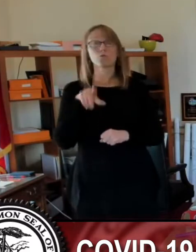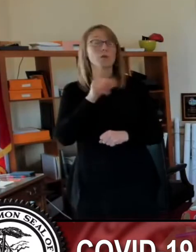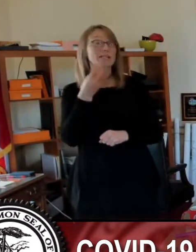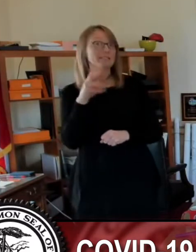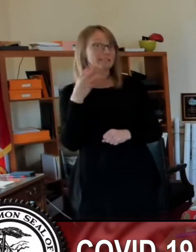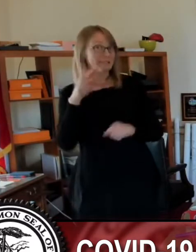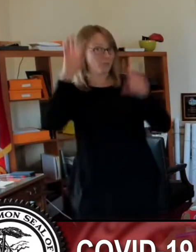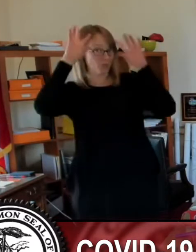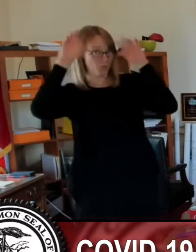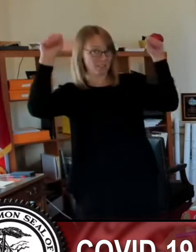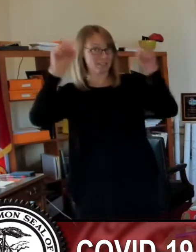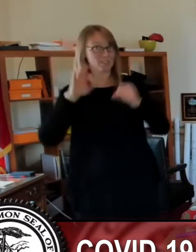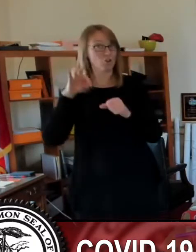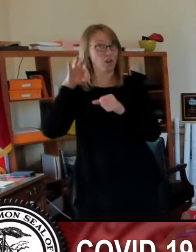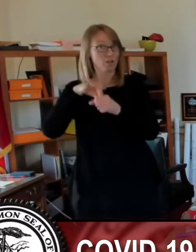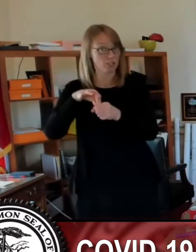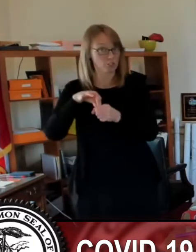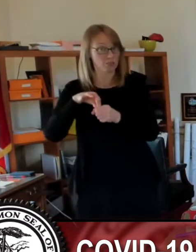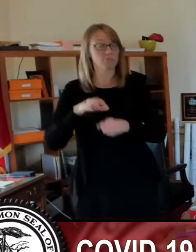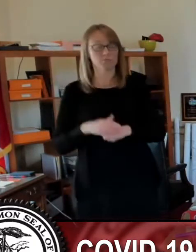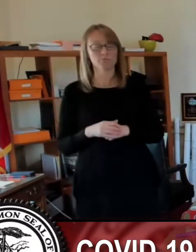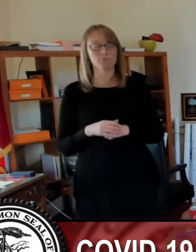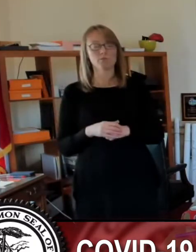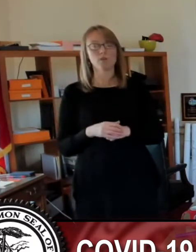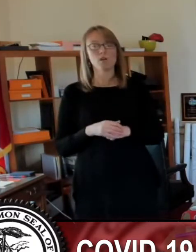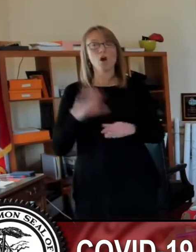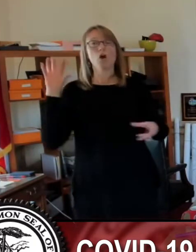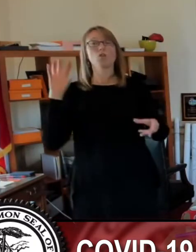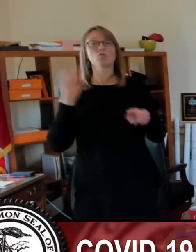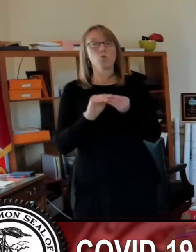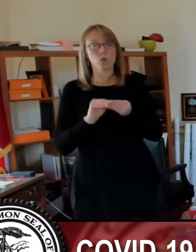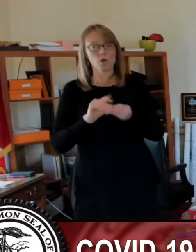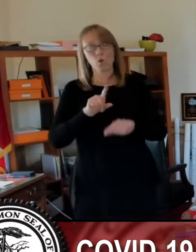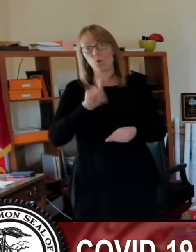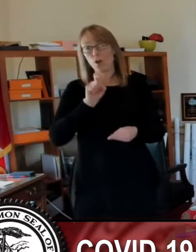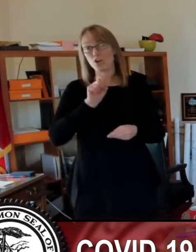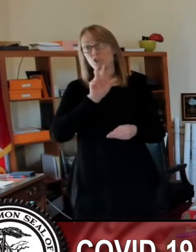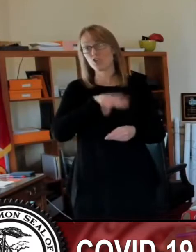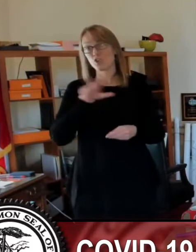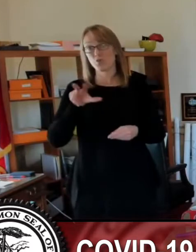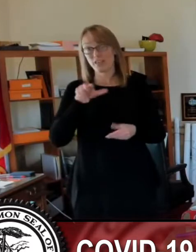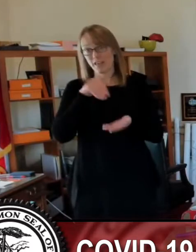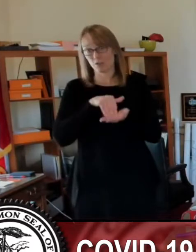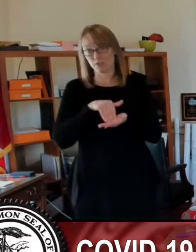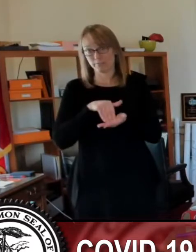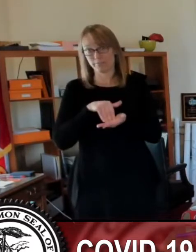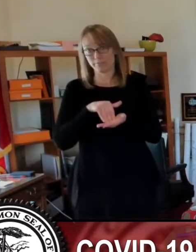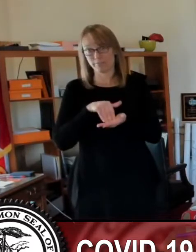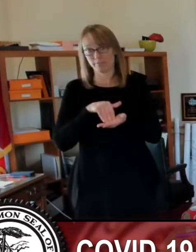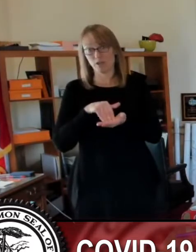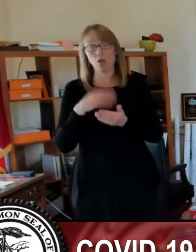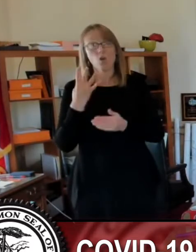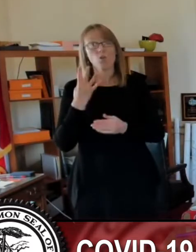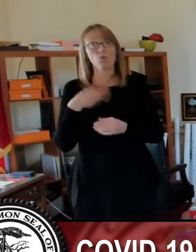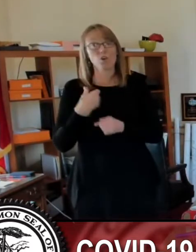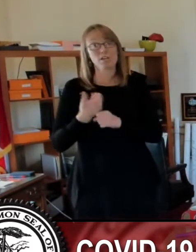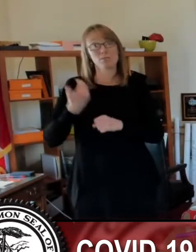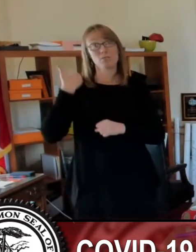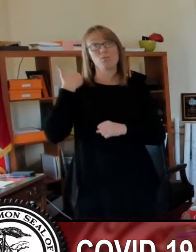the presidential election there were a total votes cast of 133,000. 4 years before that,